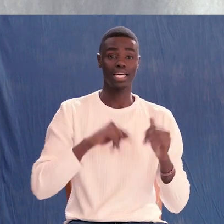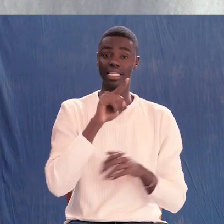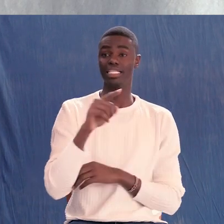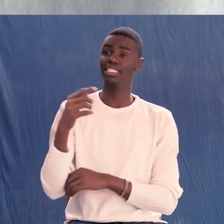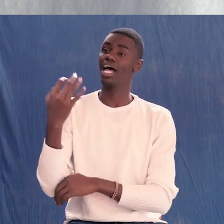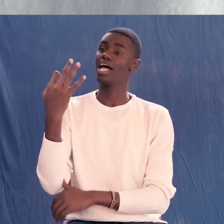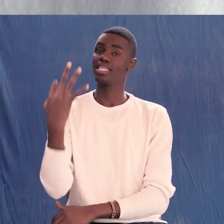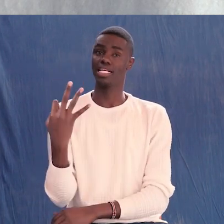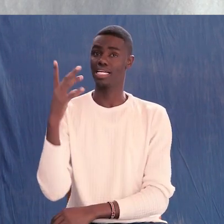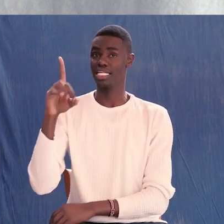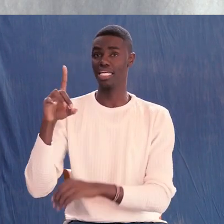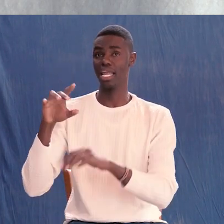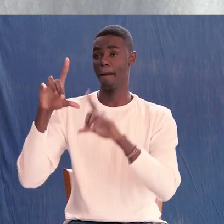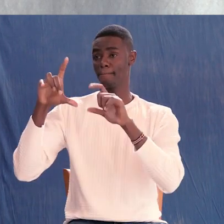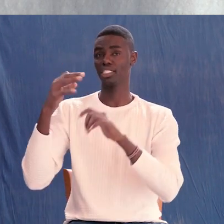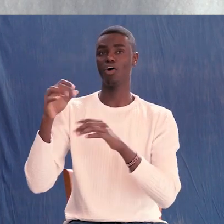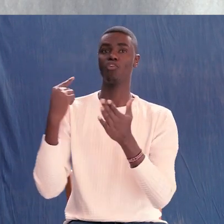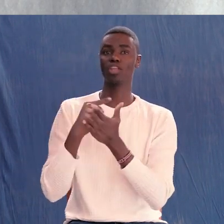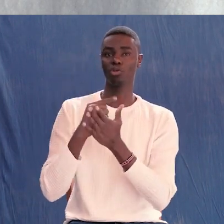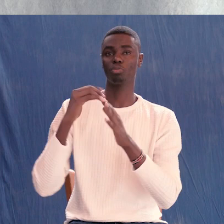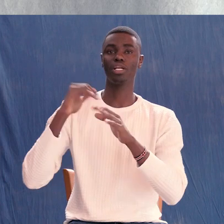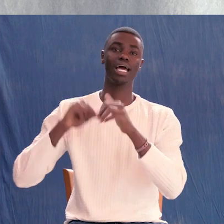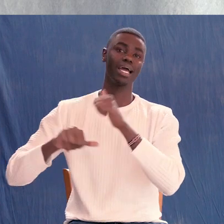picture of the gospel in action.